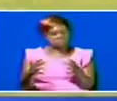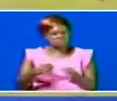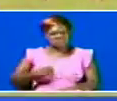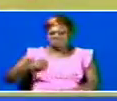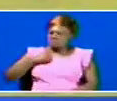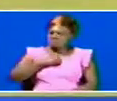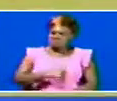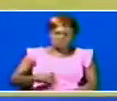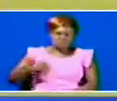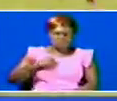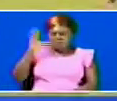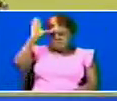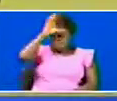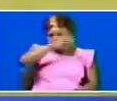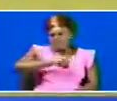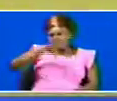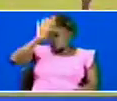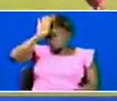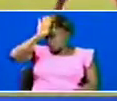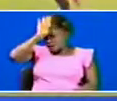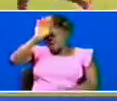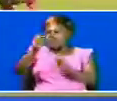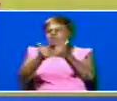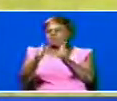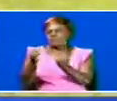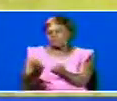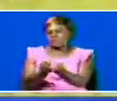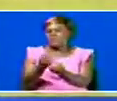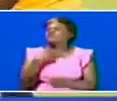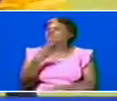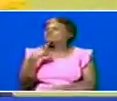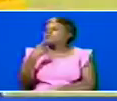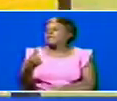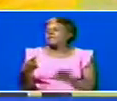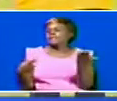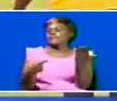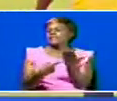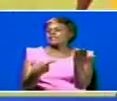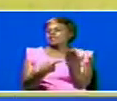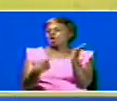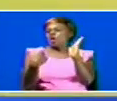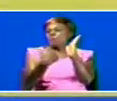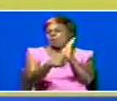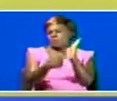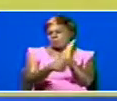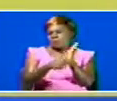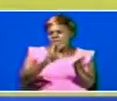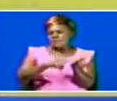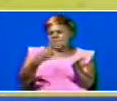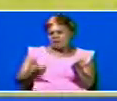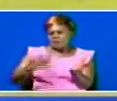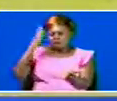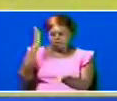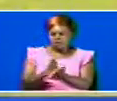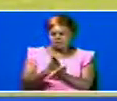miss out on Dubai 7's this coming Saturday due to what the union termed as a technicality issue that saw them fail to confirm the